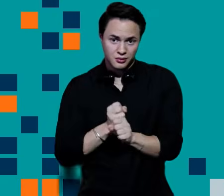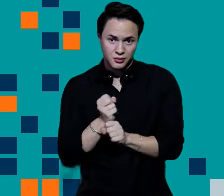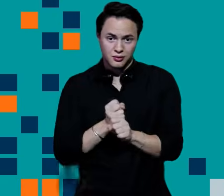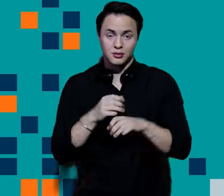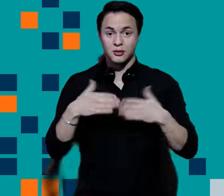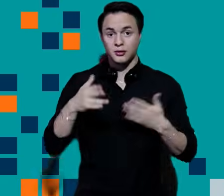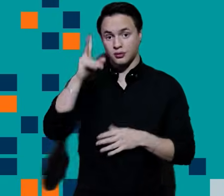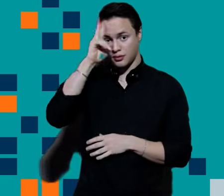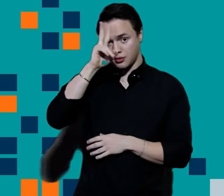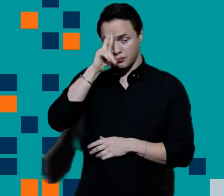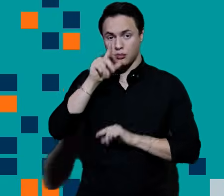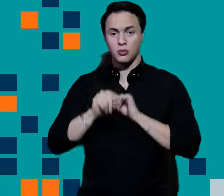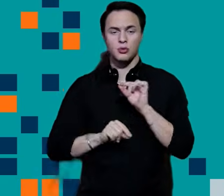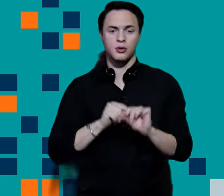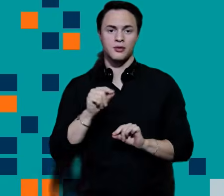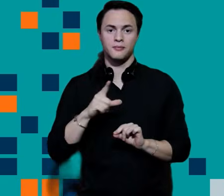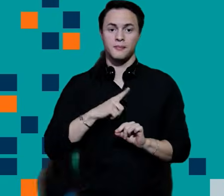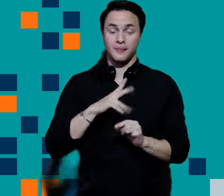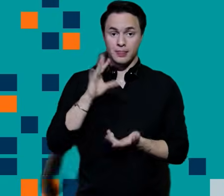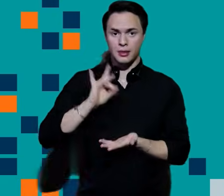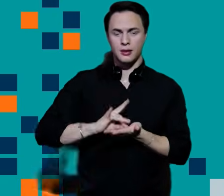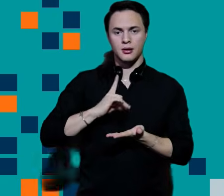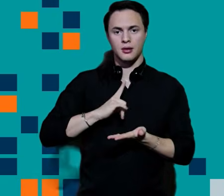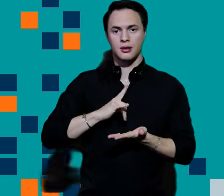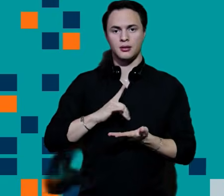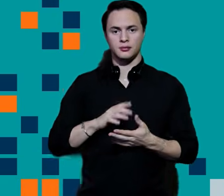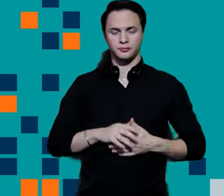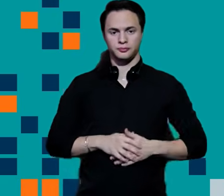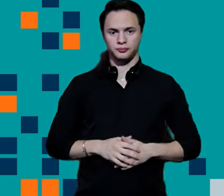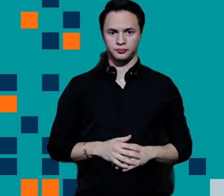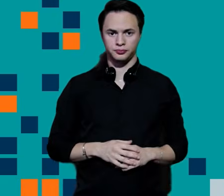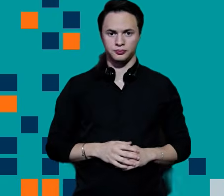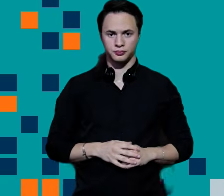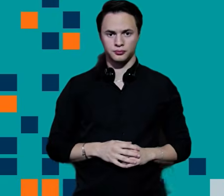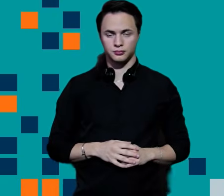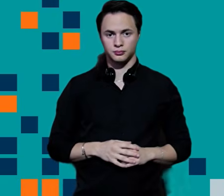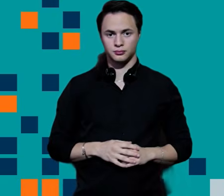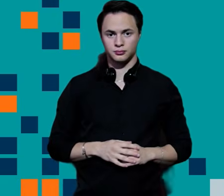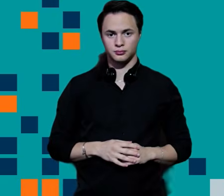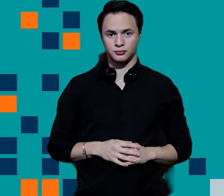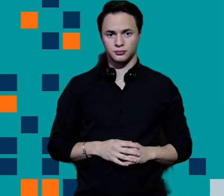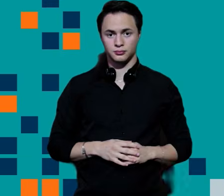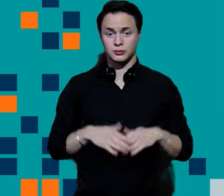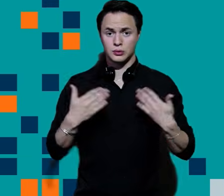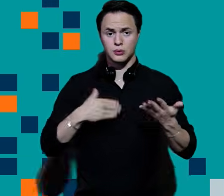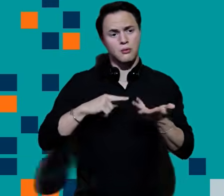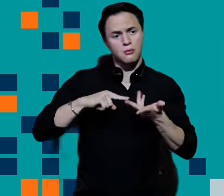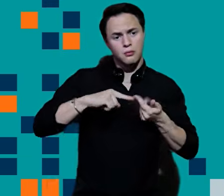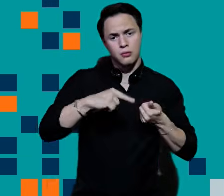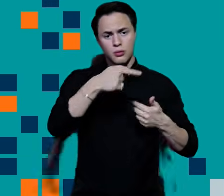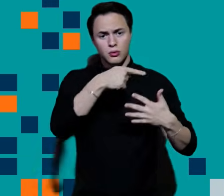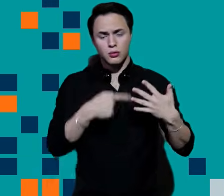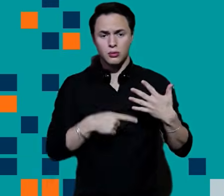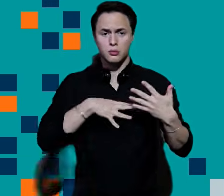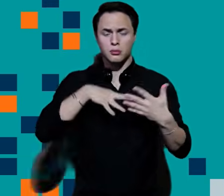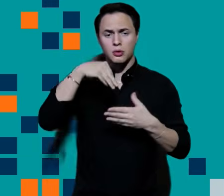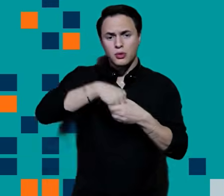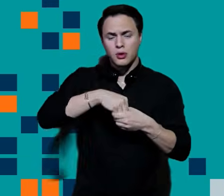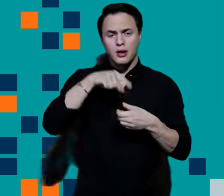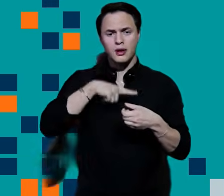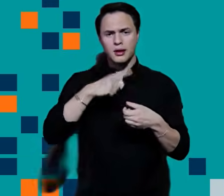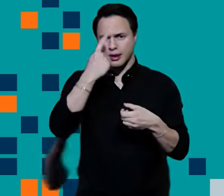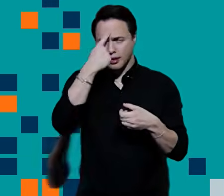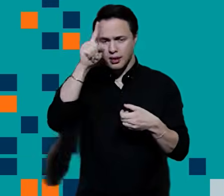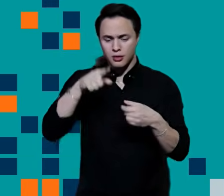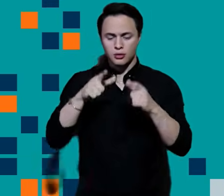to touch on that really interests me, and the rest of the stuff is covered in the book, is this idea of